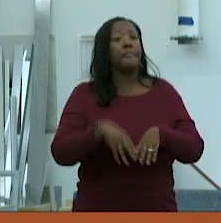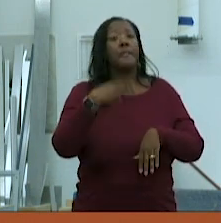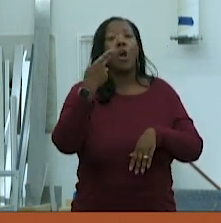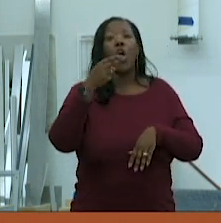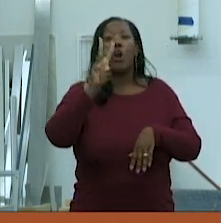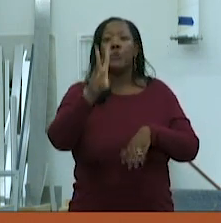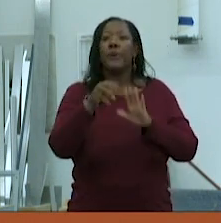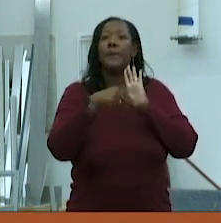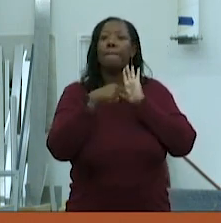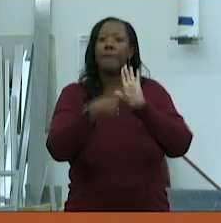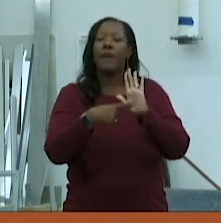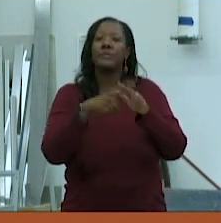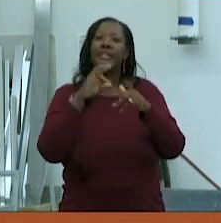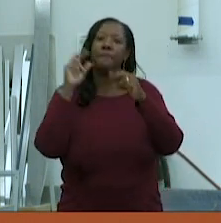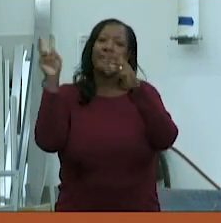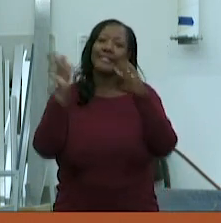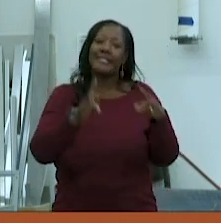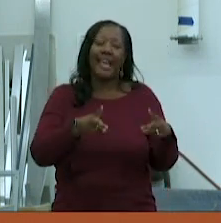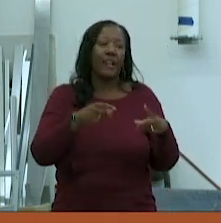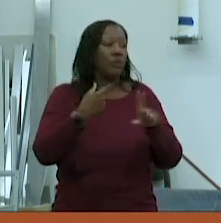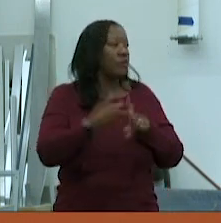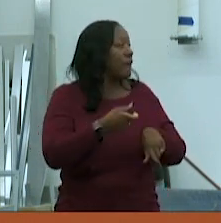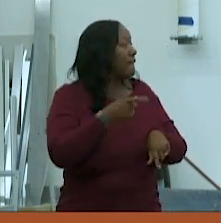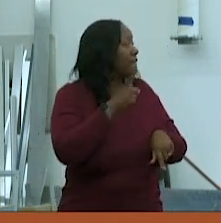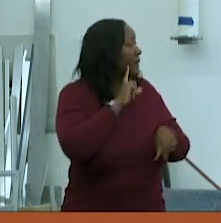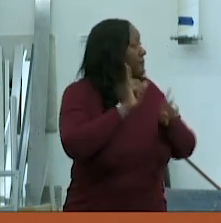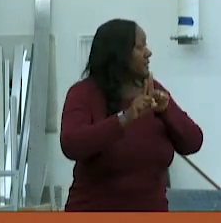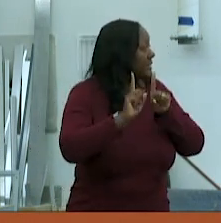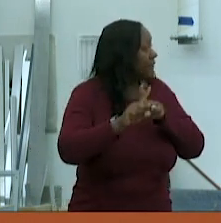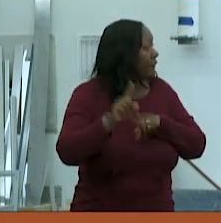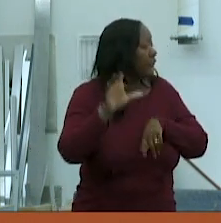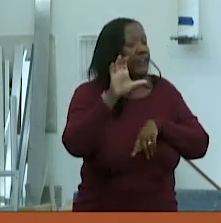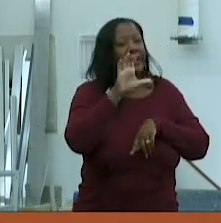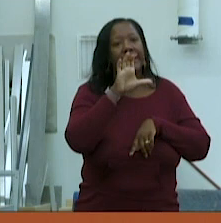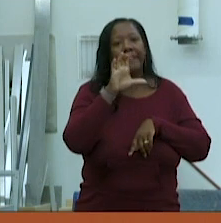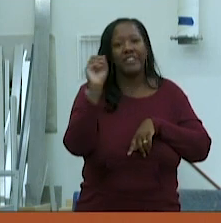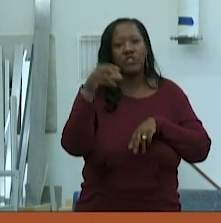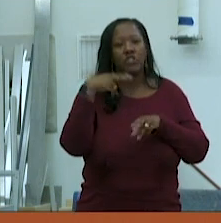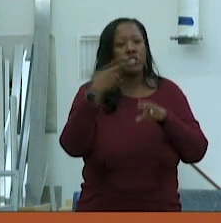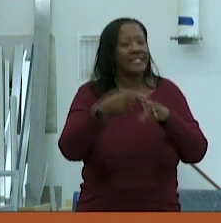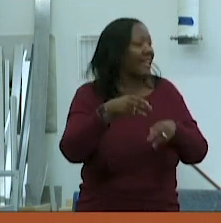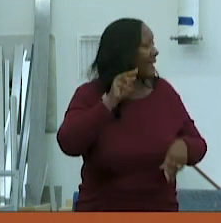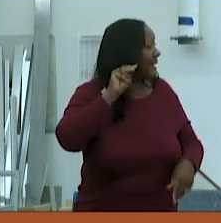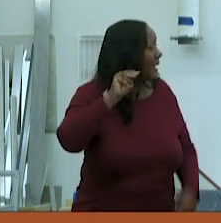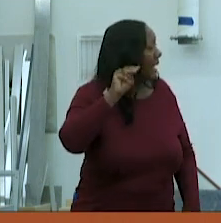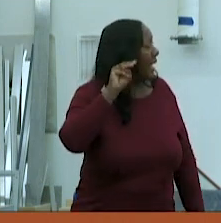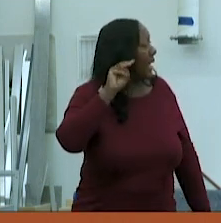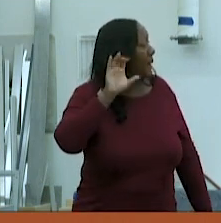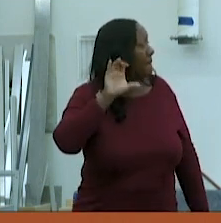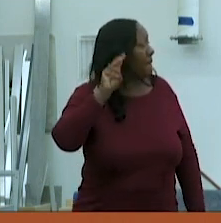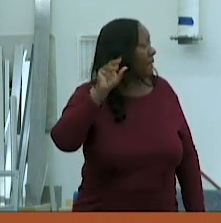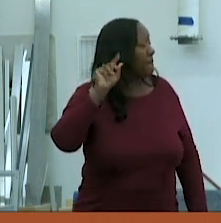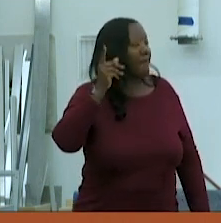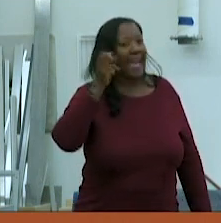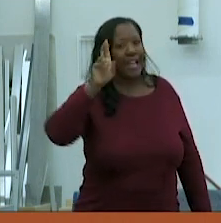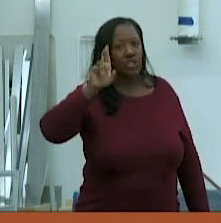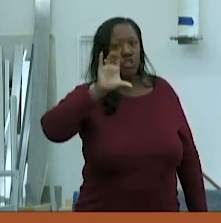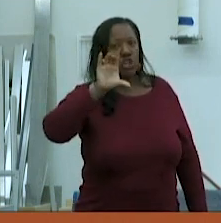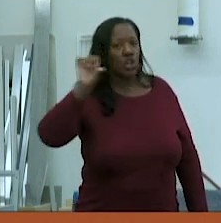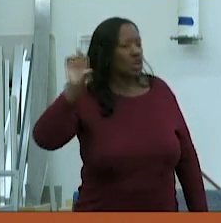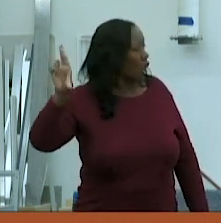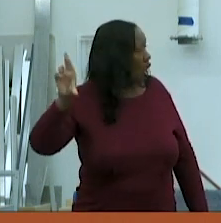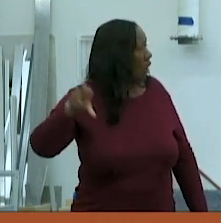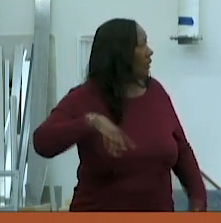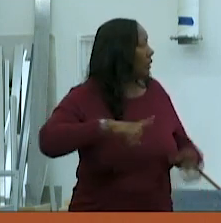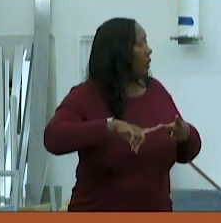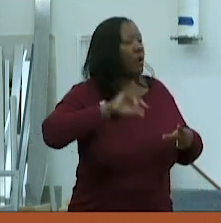downloaded from vendors like McMaster-Carr or IGUS and placed into Exhibitry to create interactives. Using off-the-shelf industrial components saves